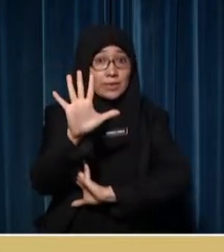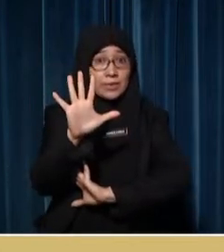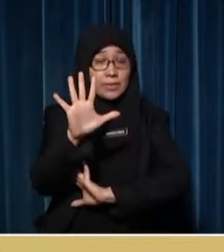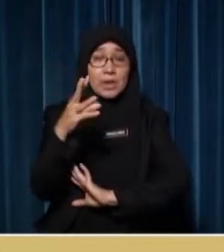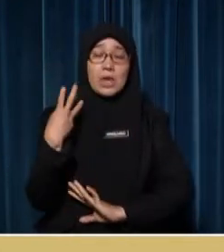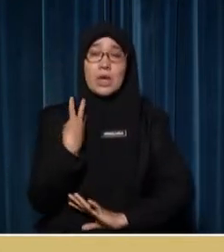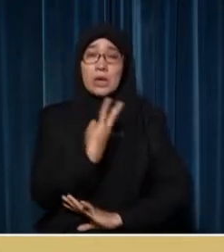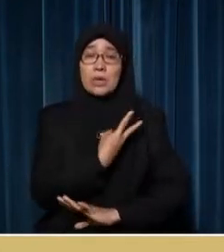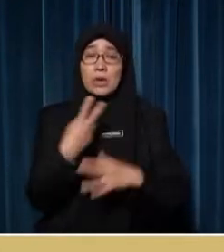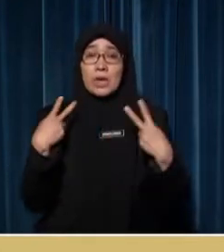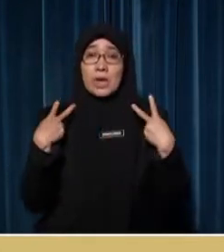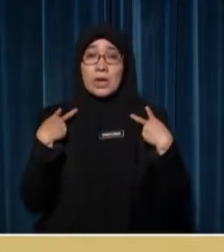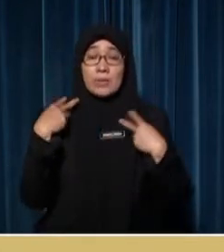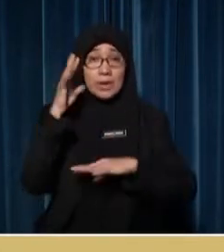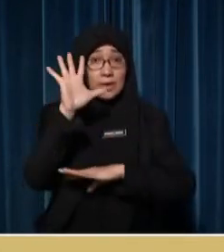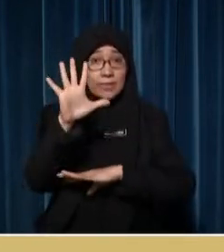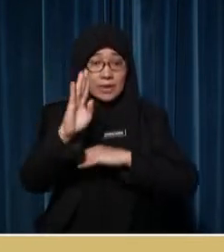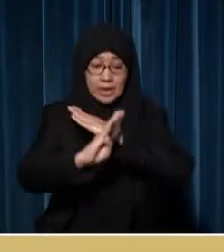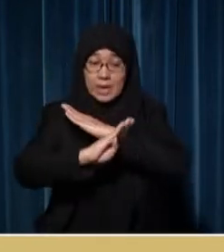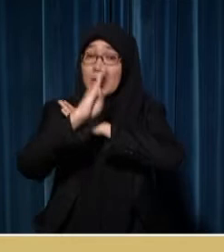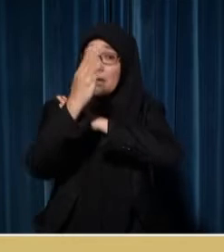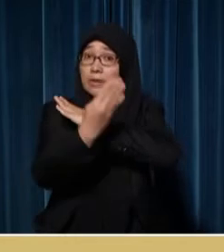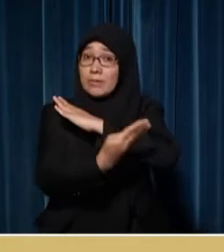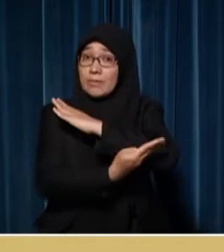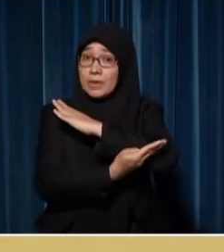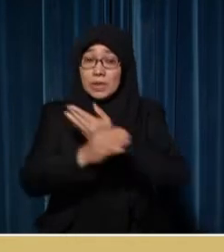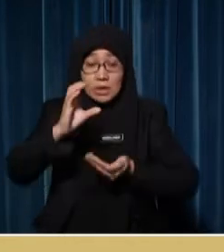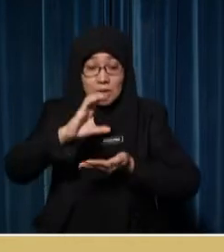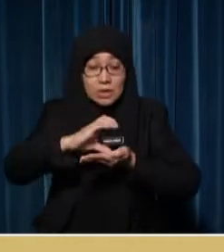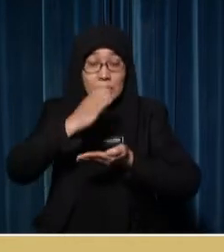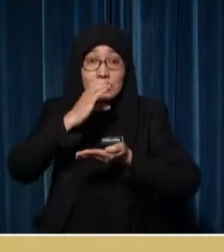5 baskets of cereals.